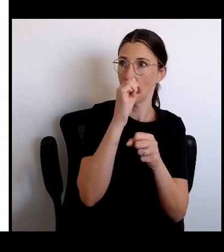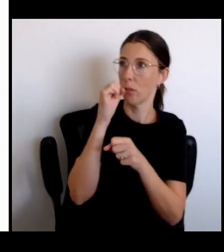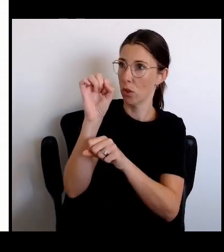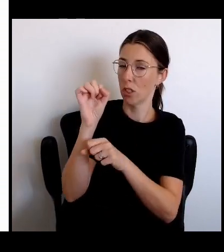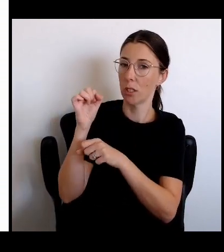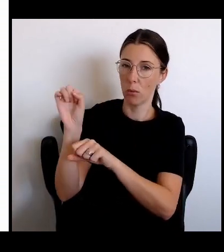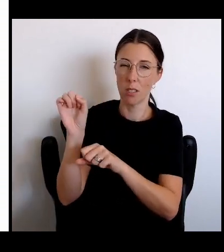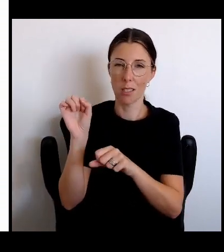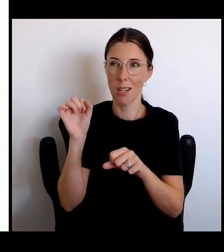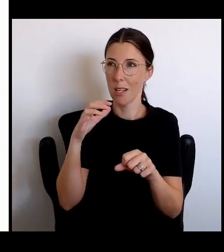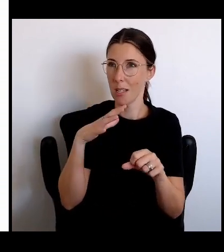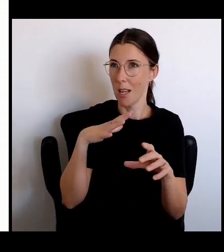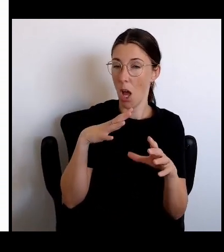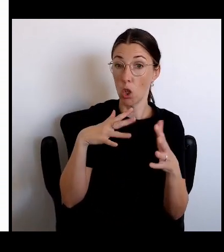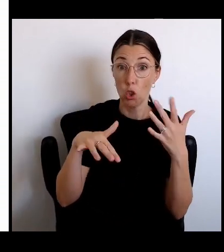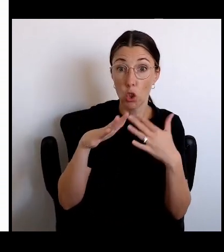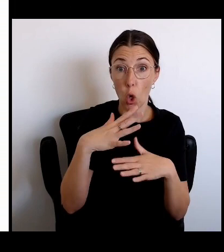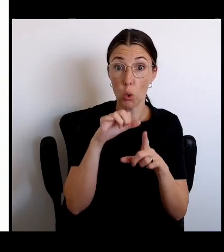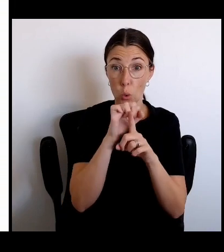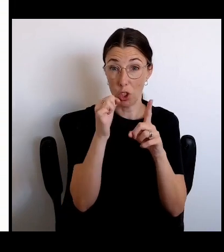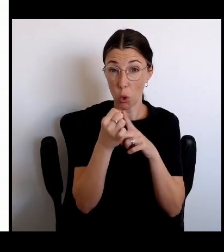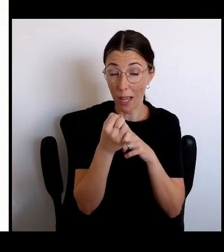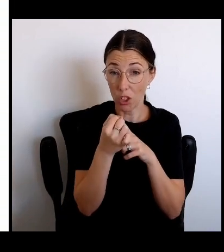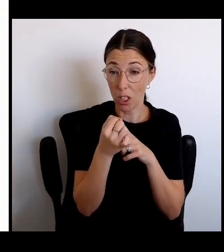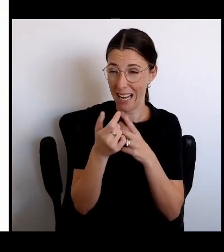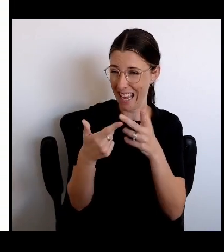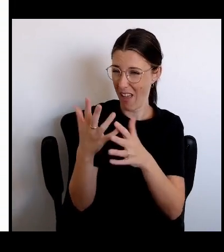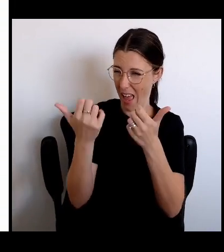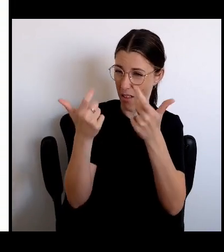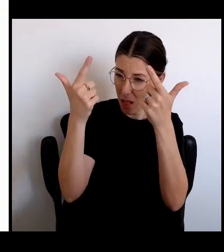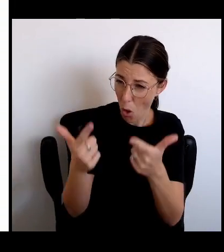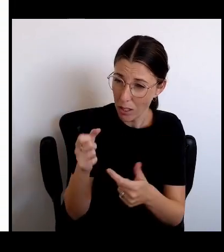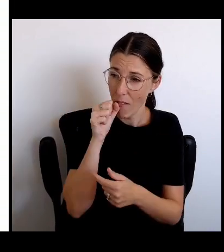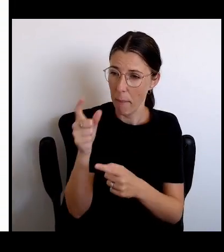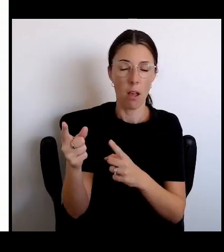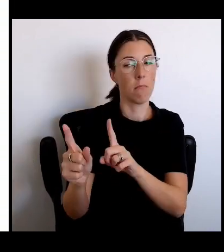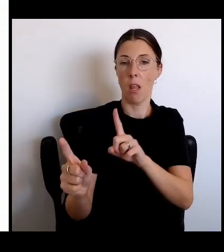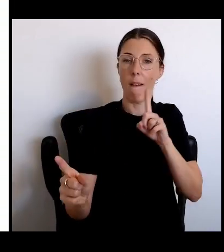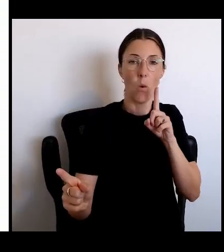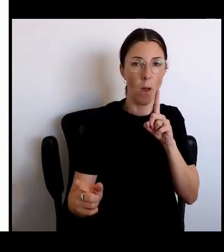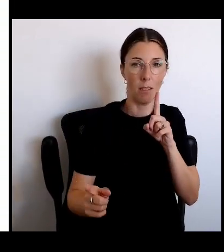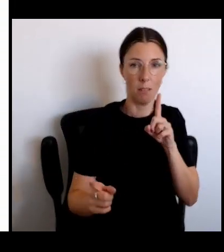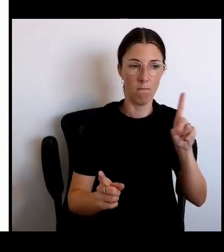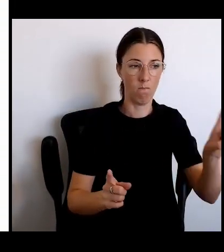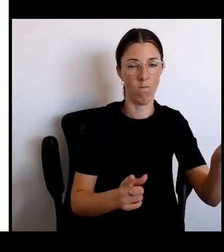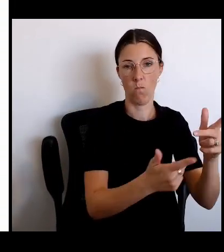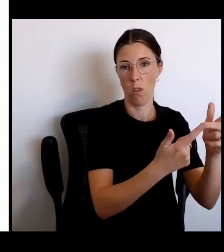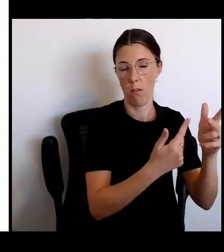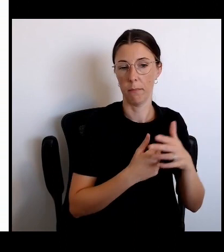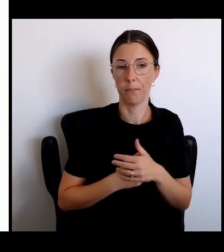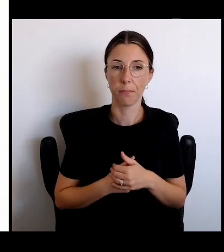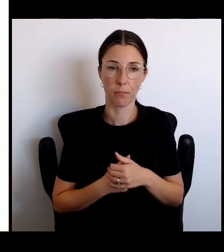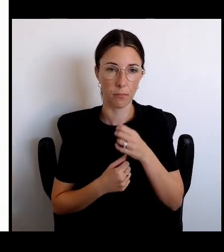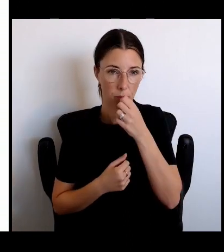themselves in social situations where vaping isn't omnipresent. They're most likely of all the segments to form